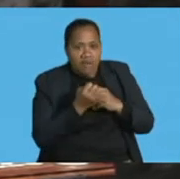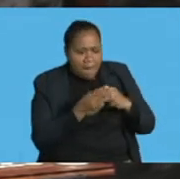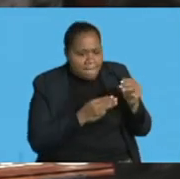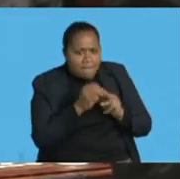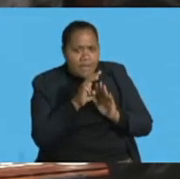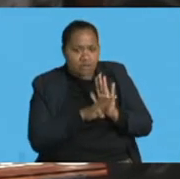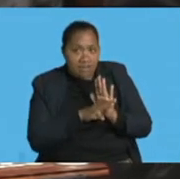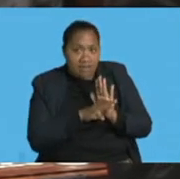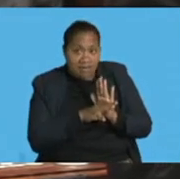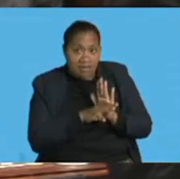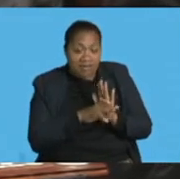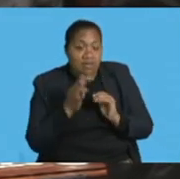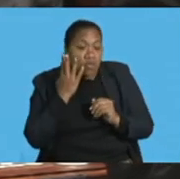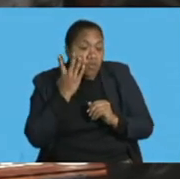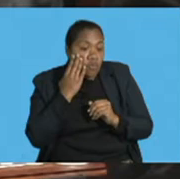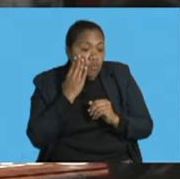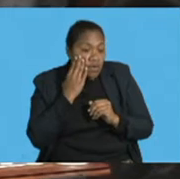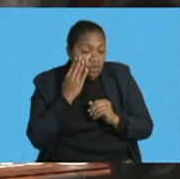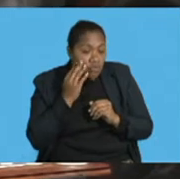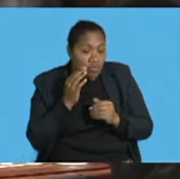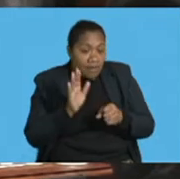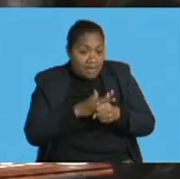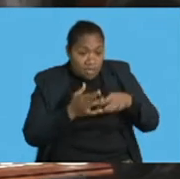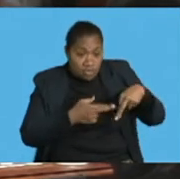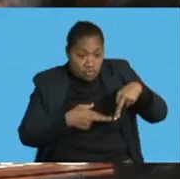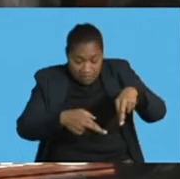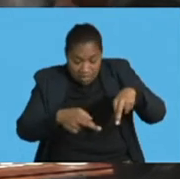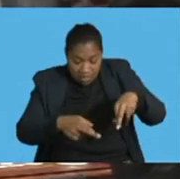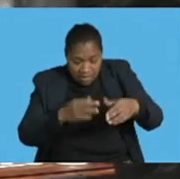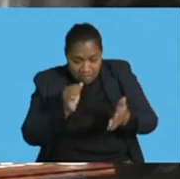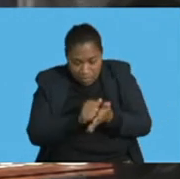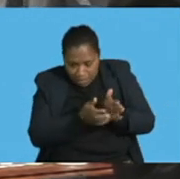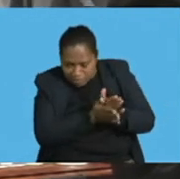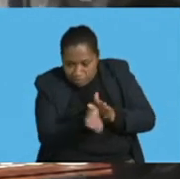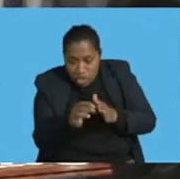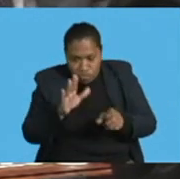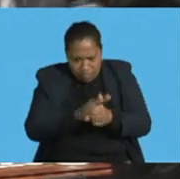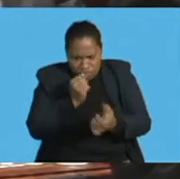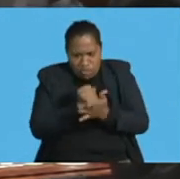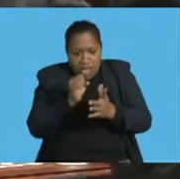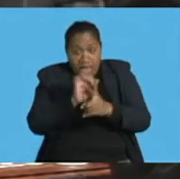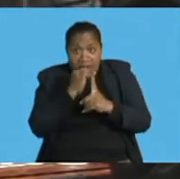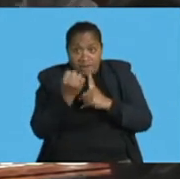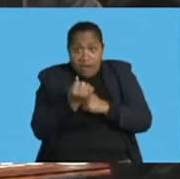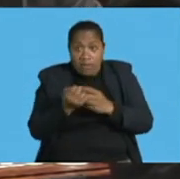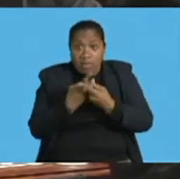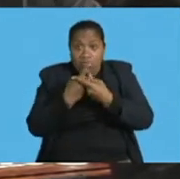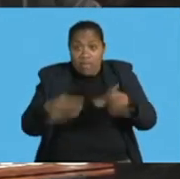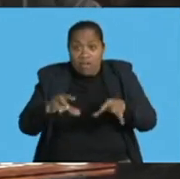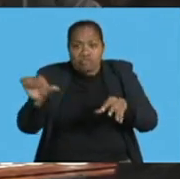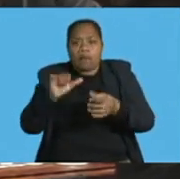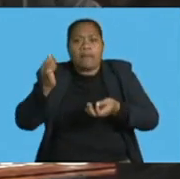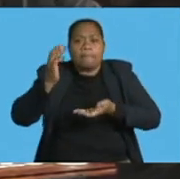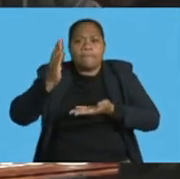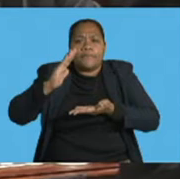when you're restoring the river to its original state, then we want to ensure that environmental damage is minimized or negligible.